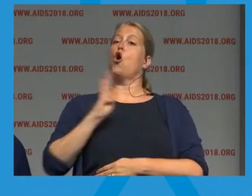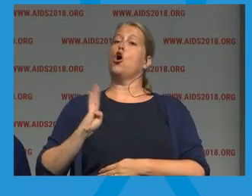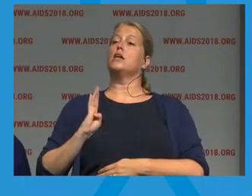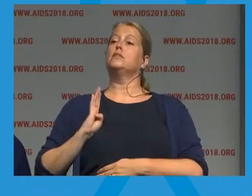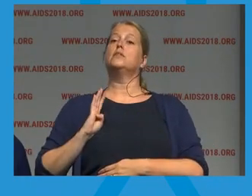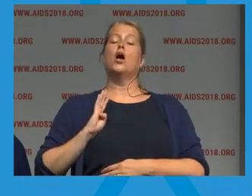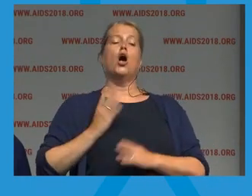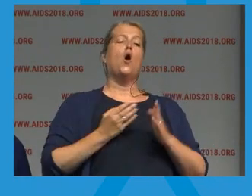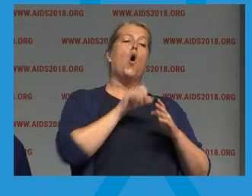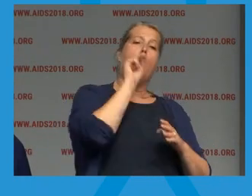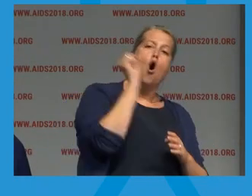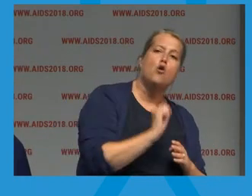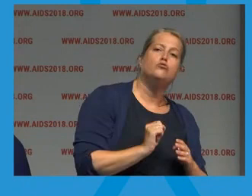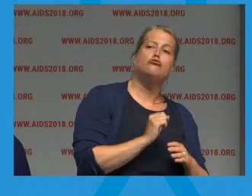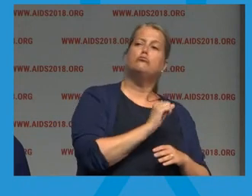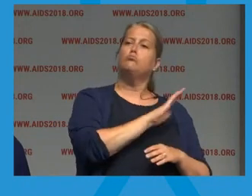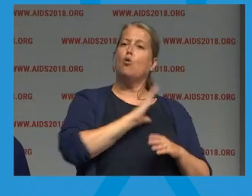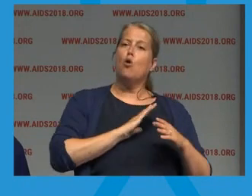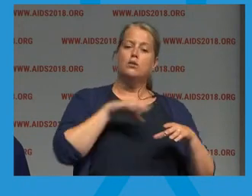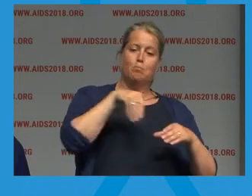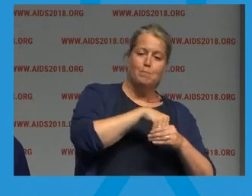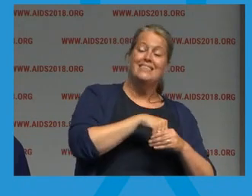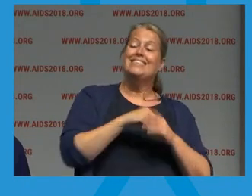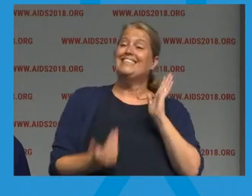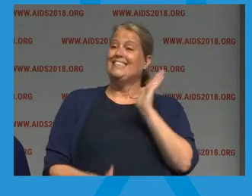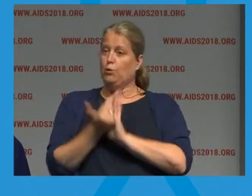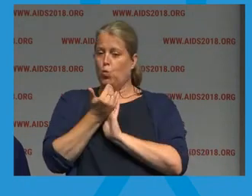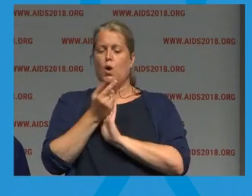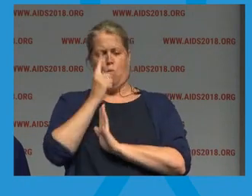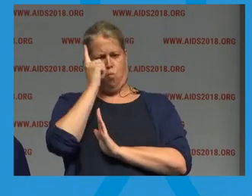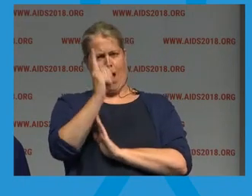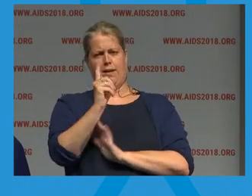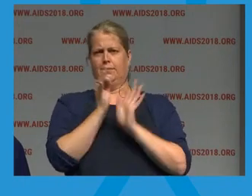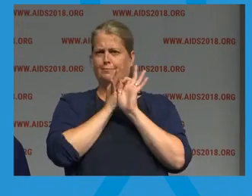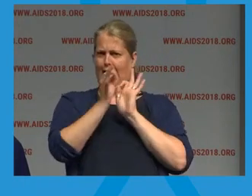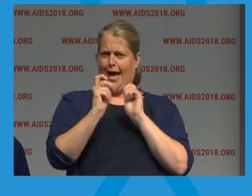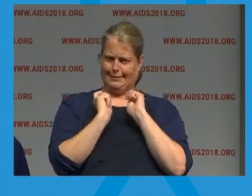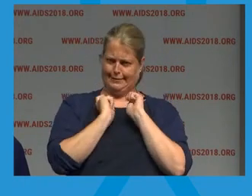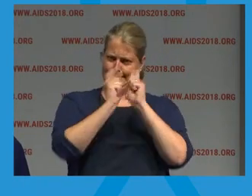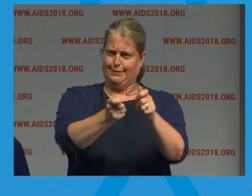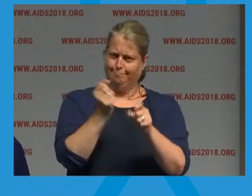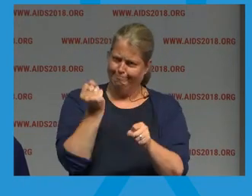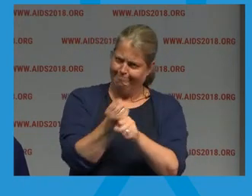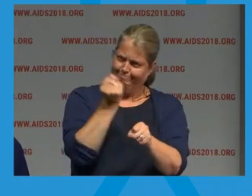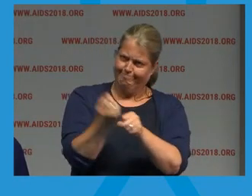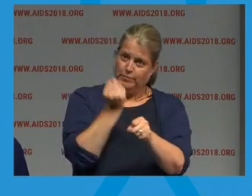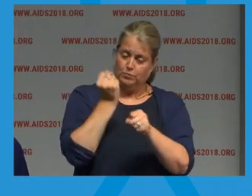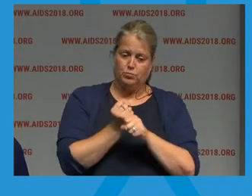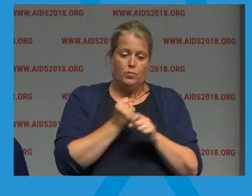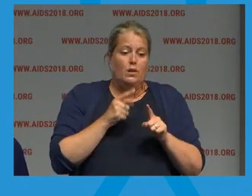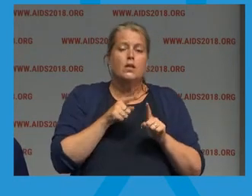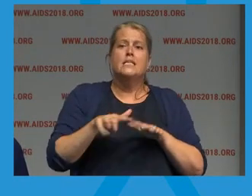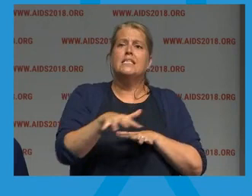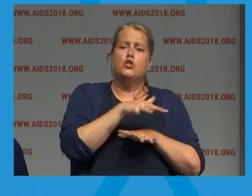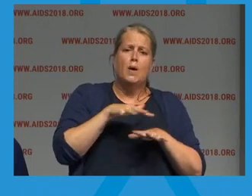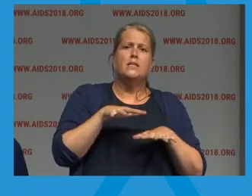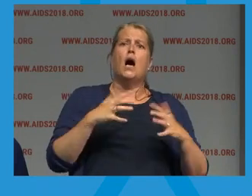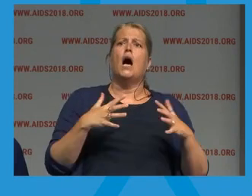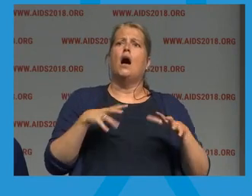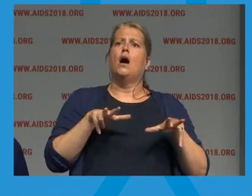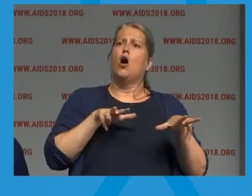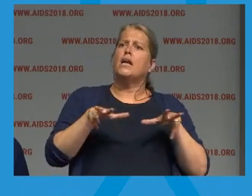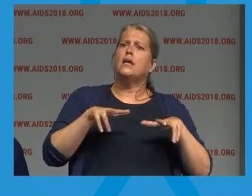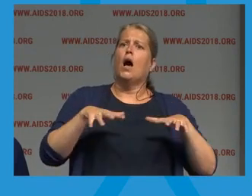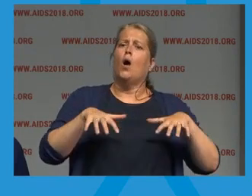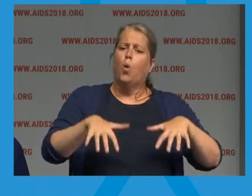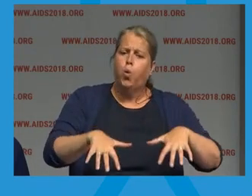board members tasked with a single mandate to turning around the fragile situation of the organization.